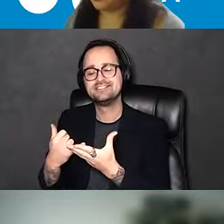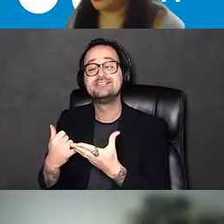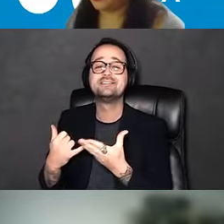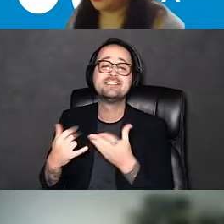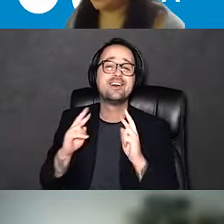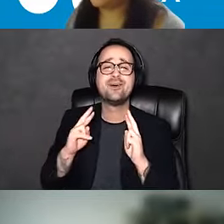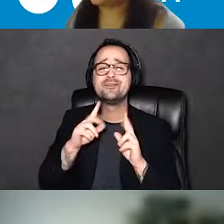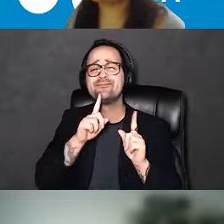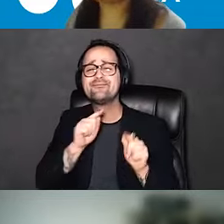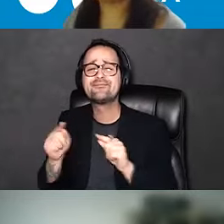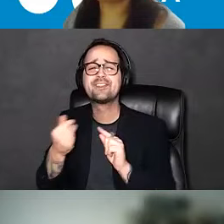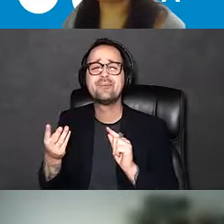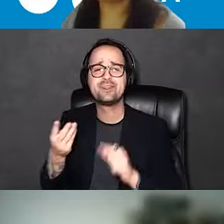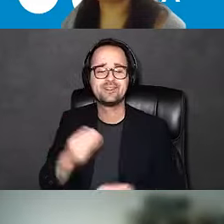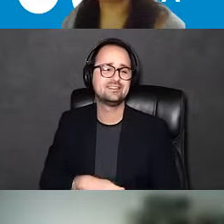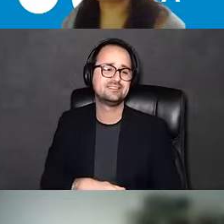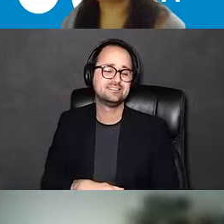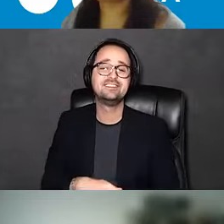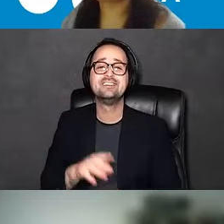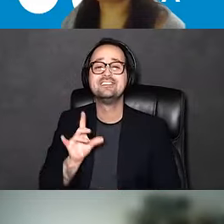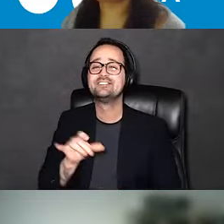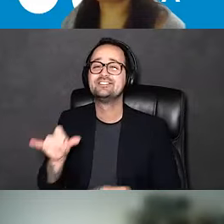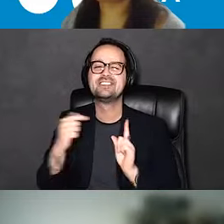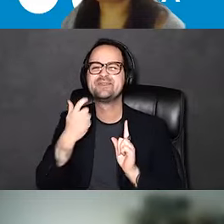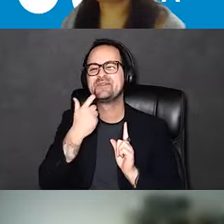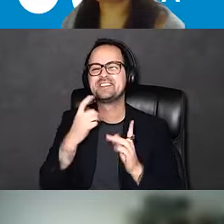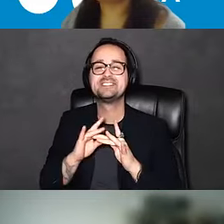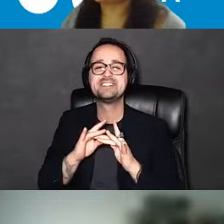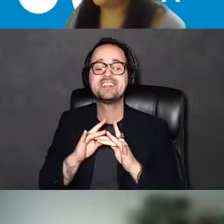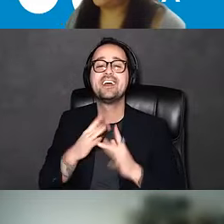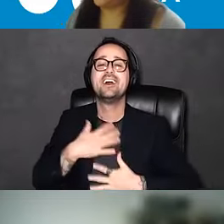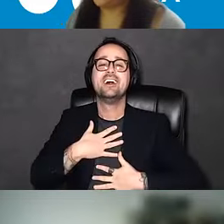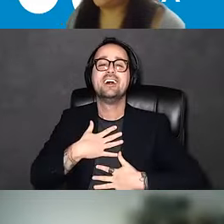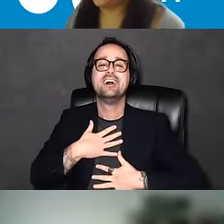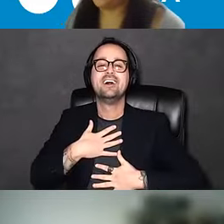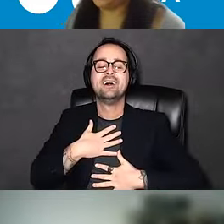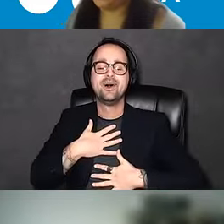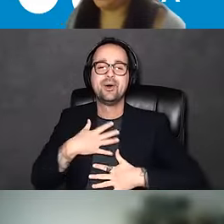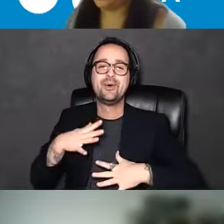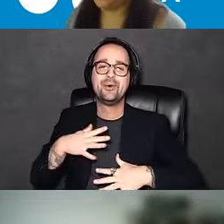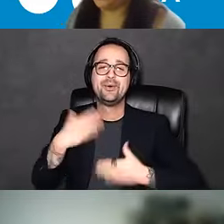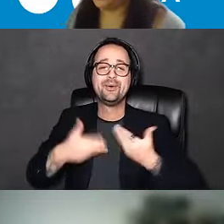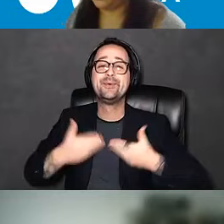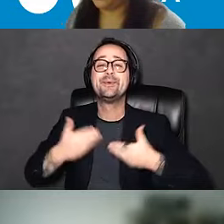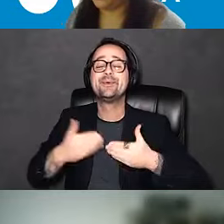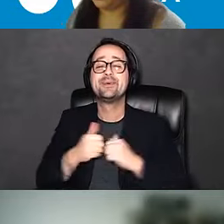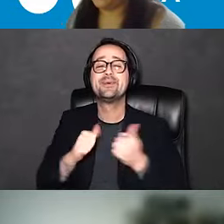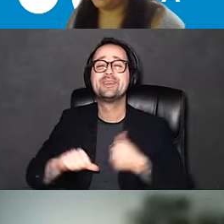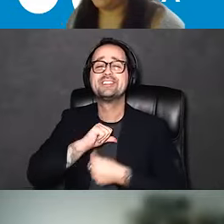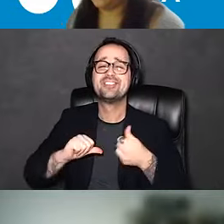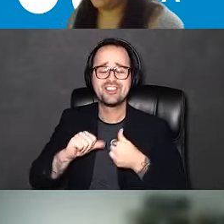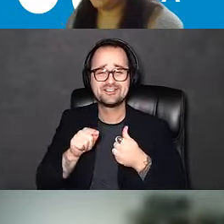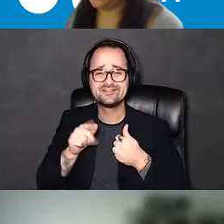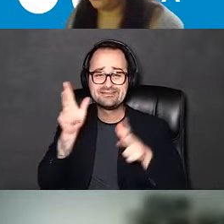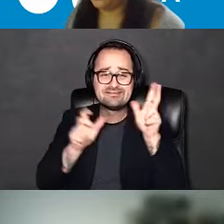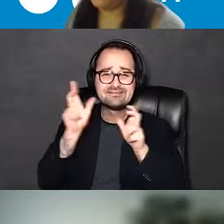answer a couple. But like Lydia said, hopefully that just gave you a minute to take a deep breath and process a little bit with your colleagues about what you heard,